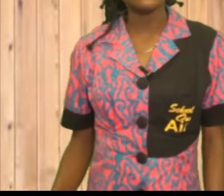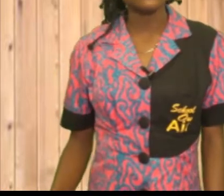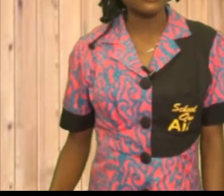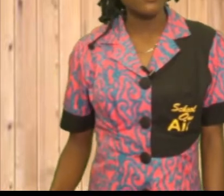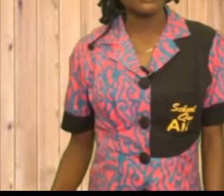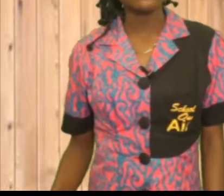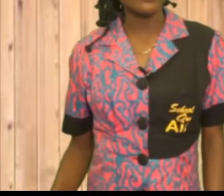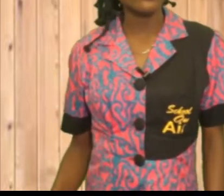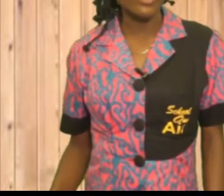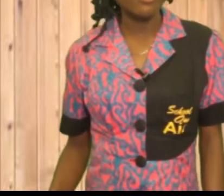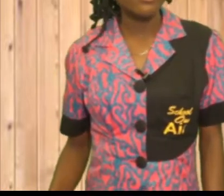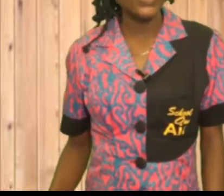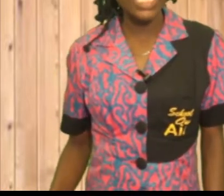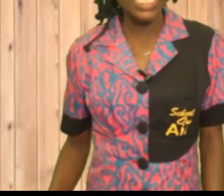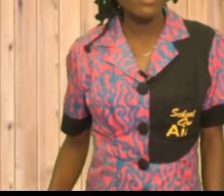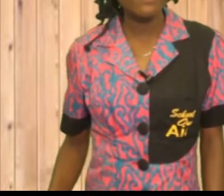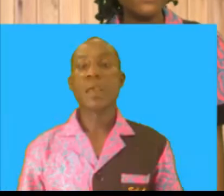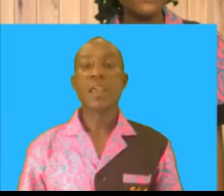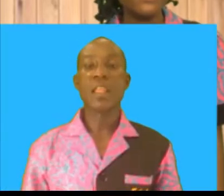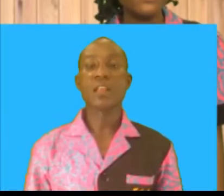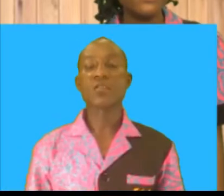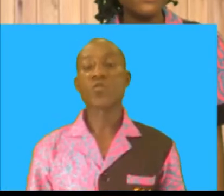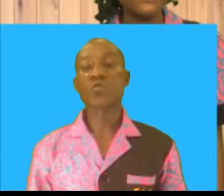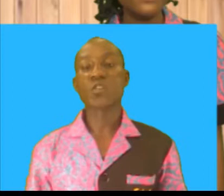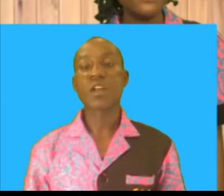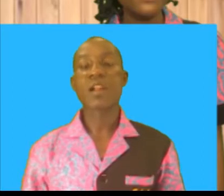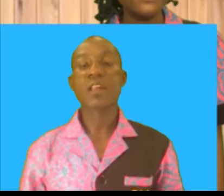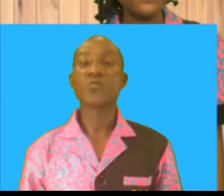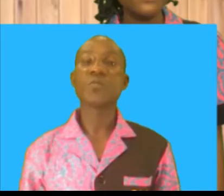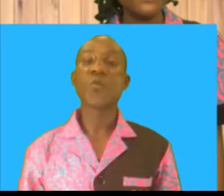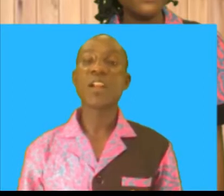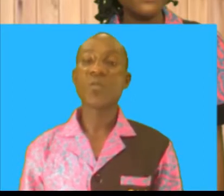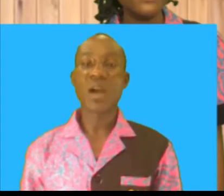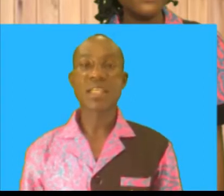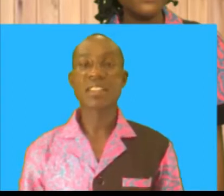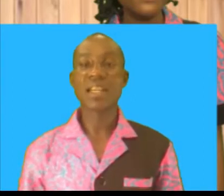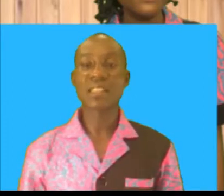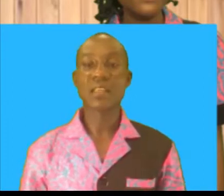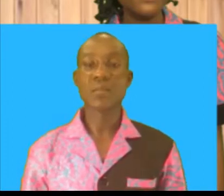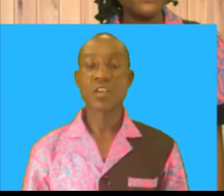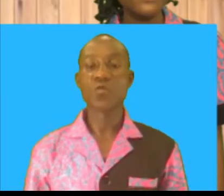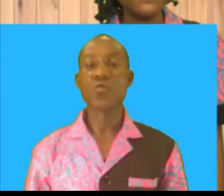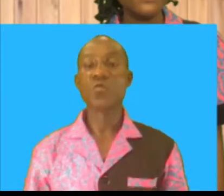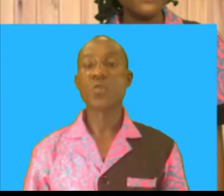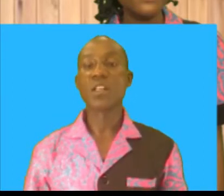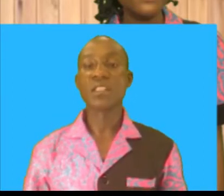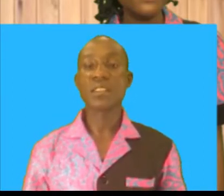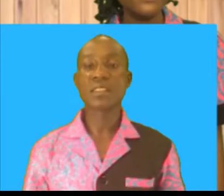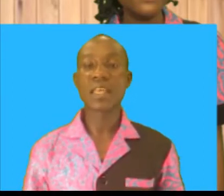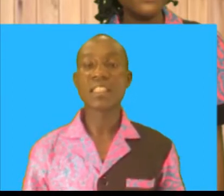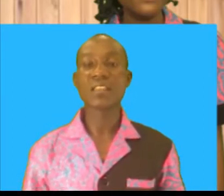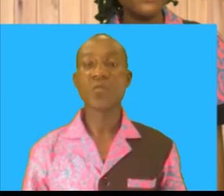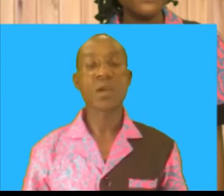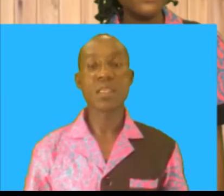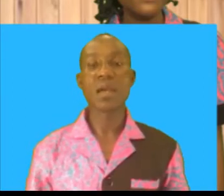in knowing your numbers quite well, okay? Ina son ku saurara domin wannan wakar za ta taimake ku wurin